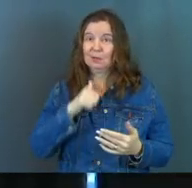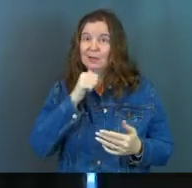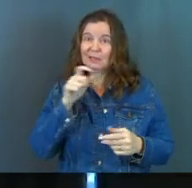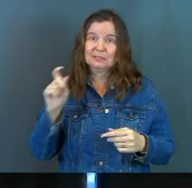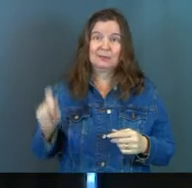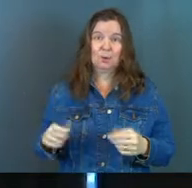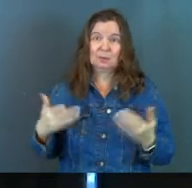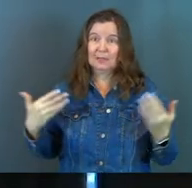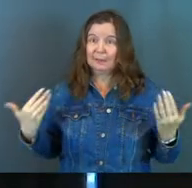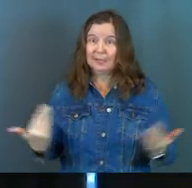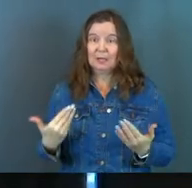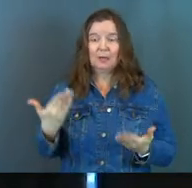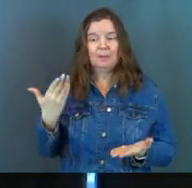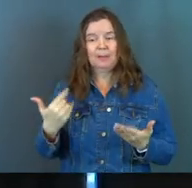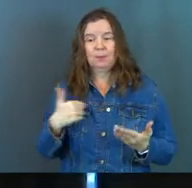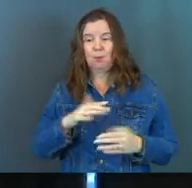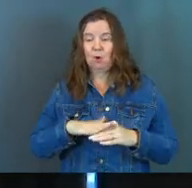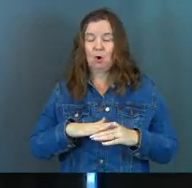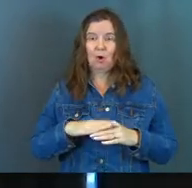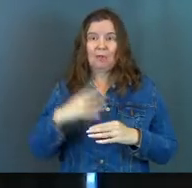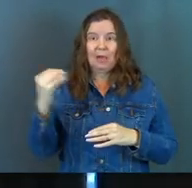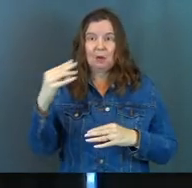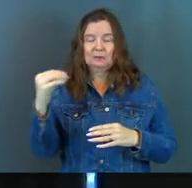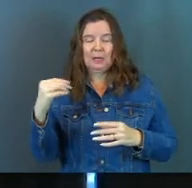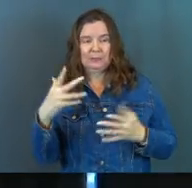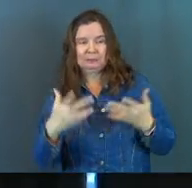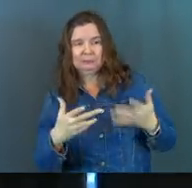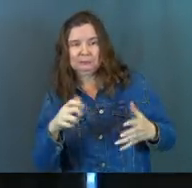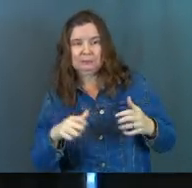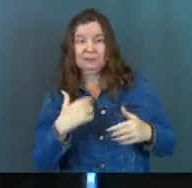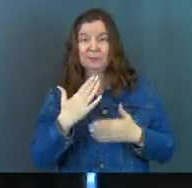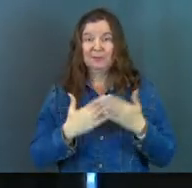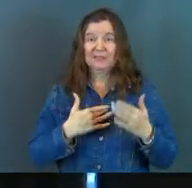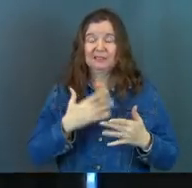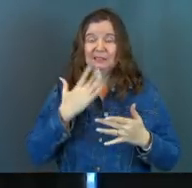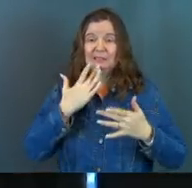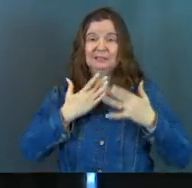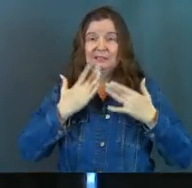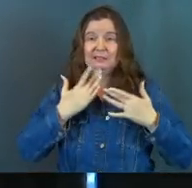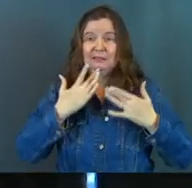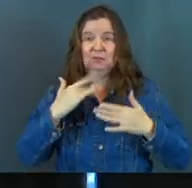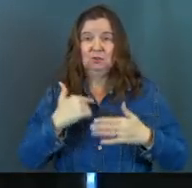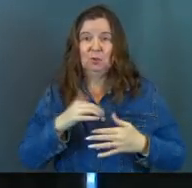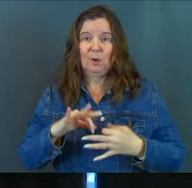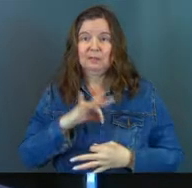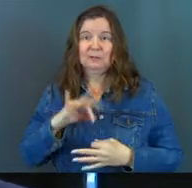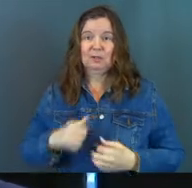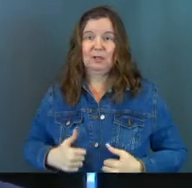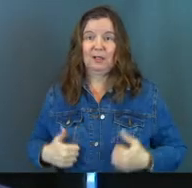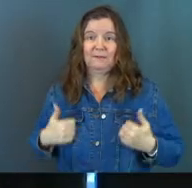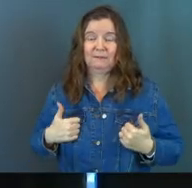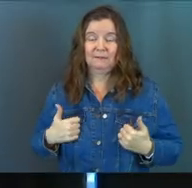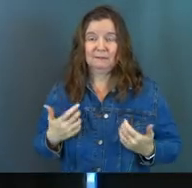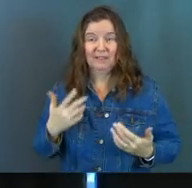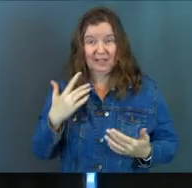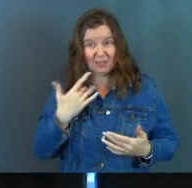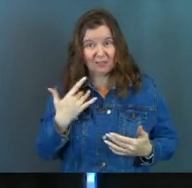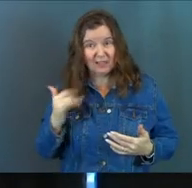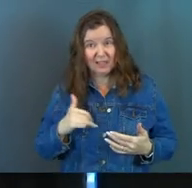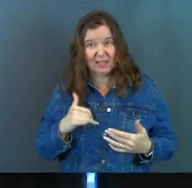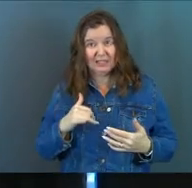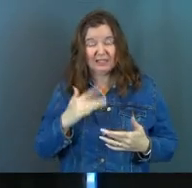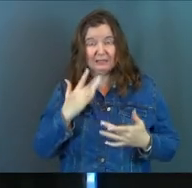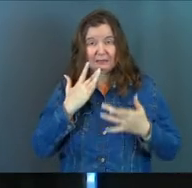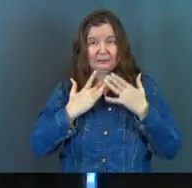not supposed to be here. Maybe we're on the outside. Some of us are barely holding on to our spiritual life. Do you ever feel like